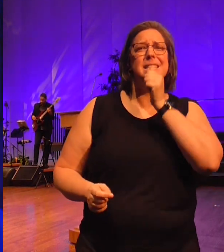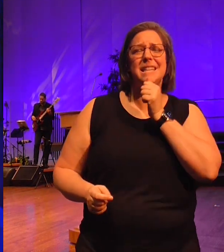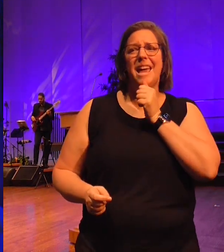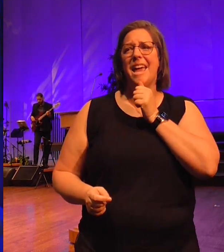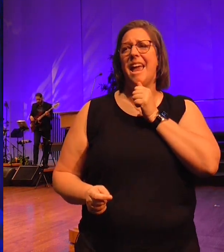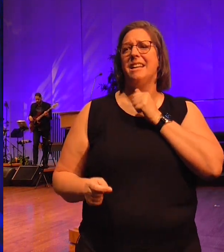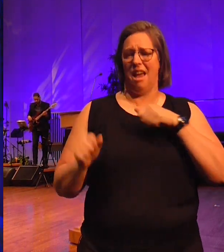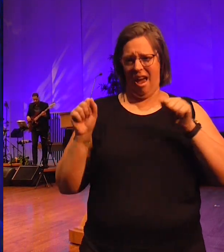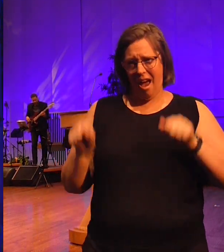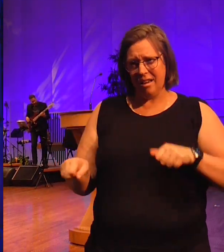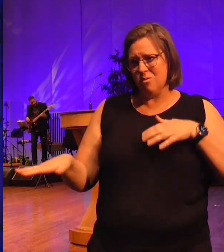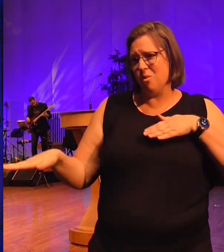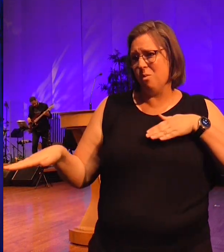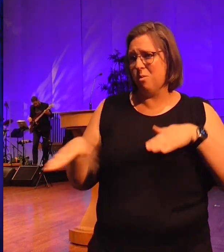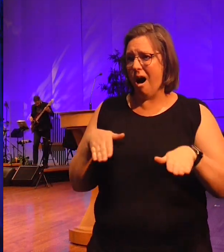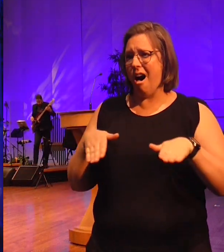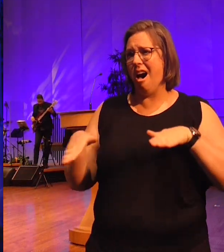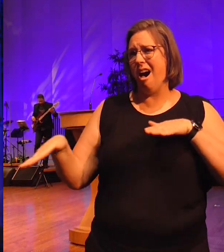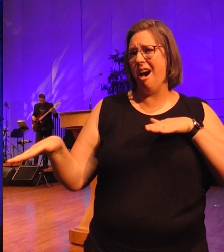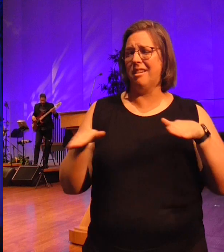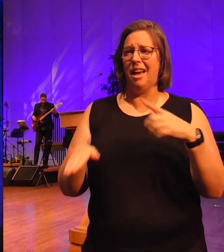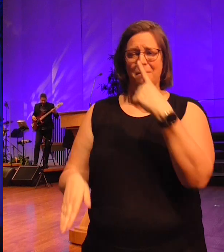walk, while I can